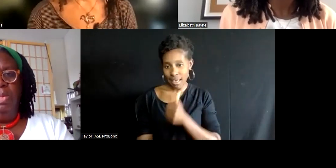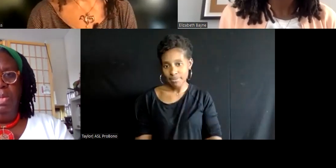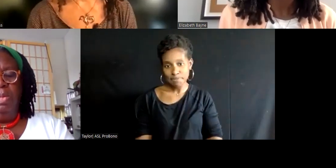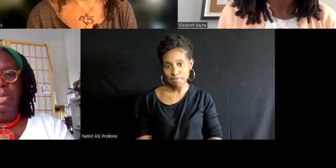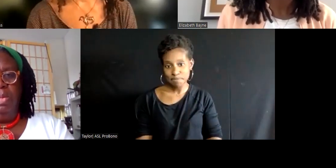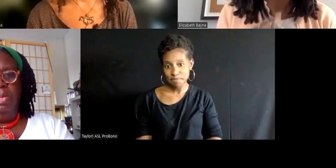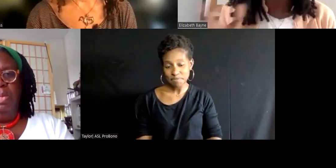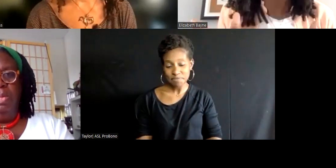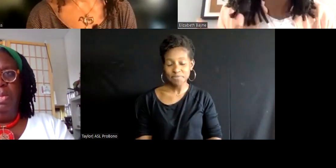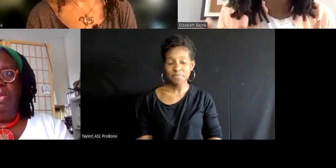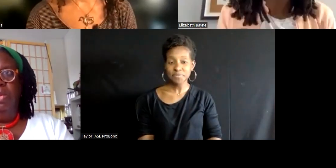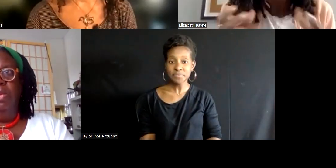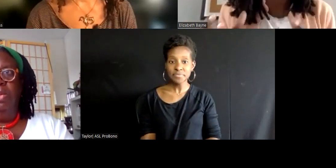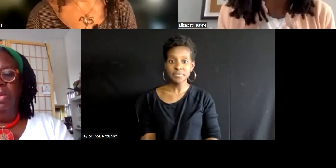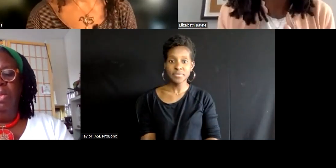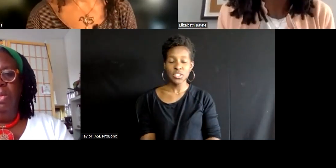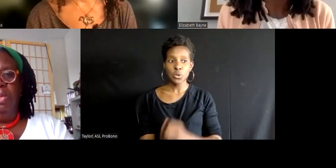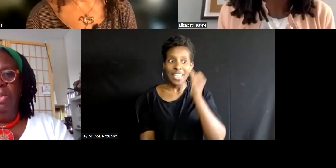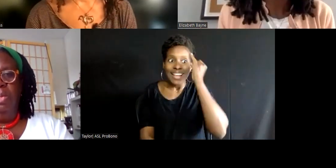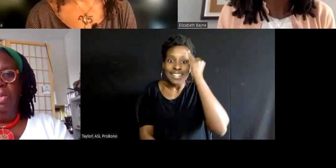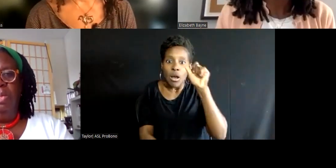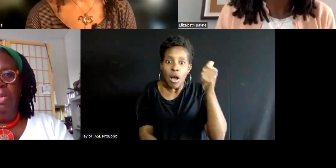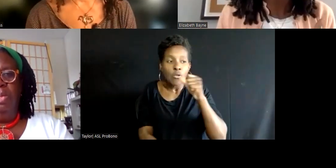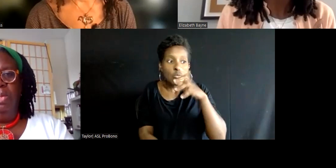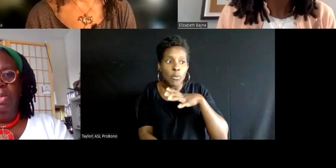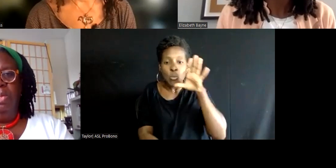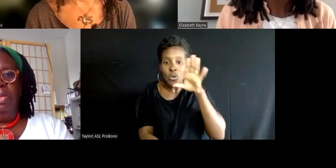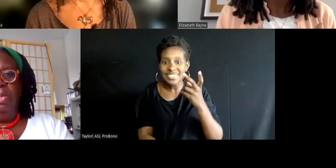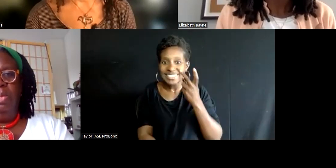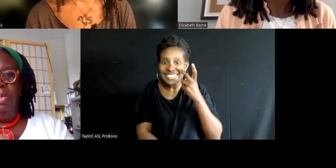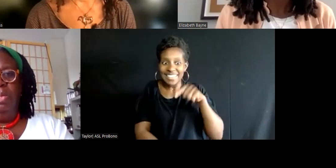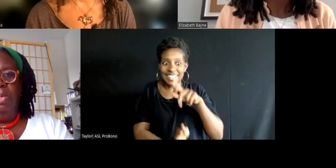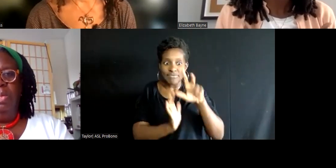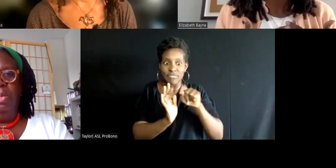and the idea that other women would watch their clips on YouTube and